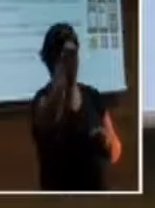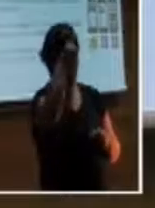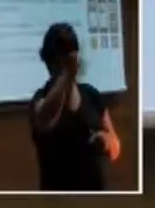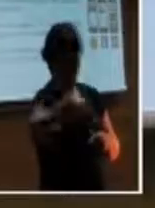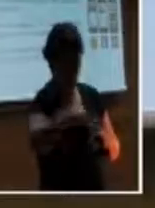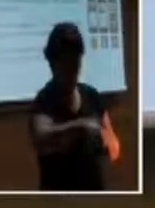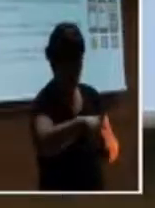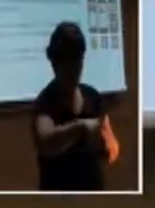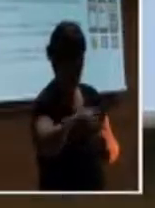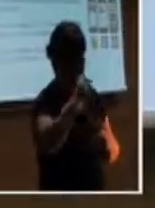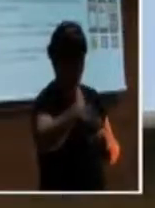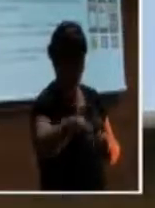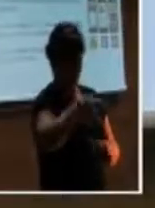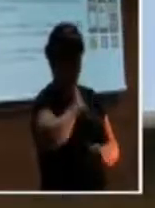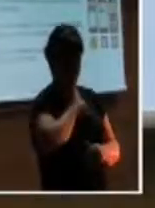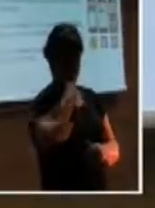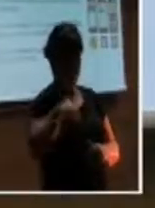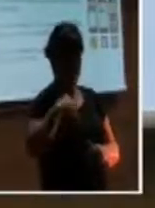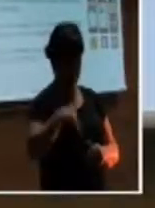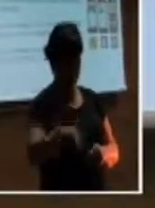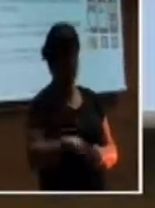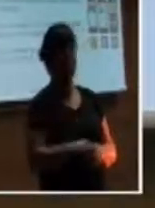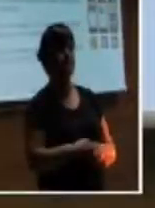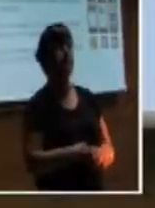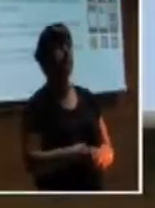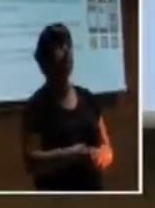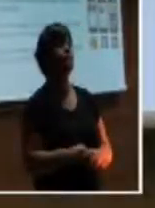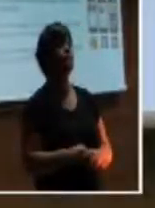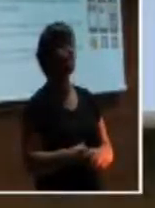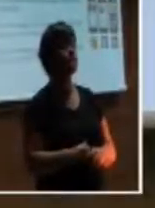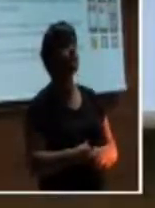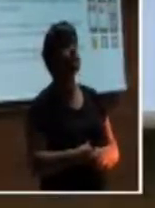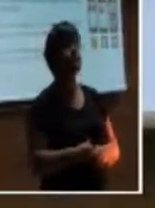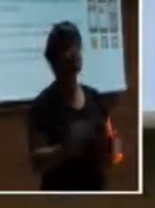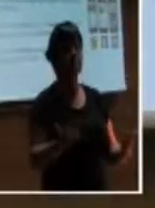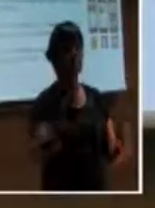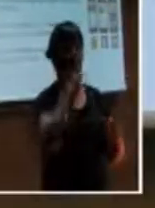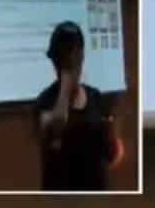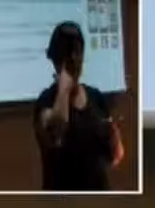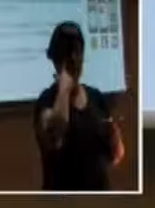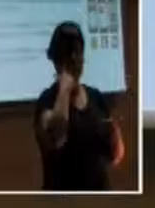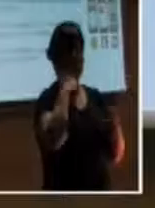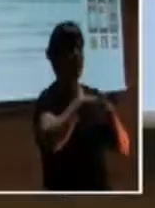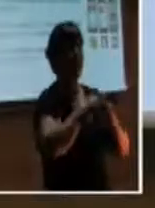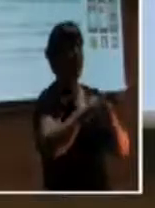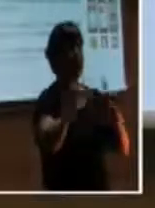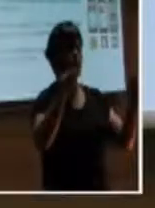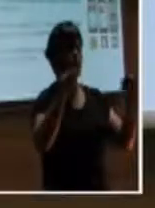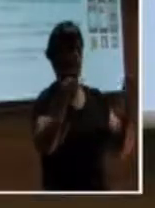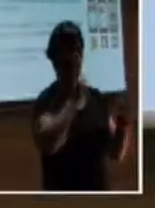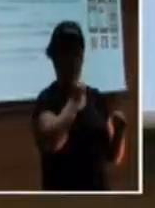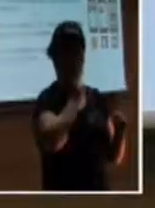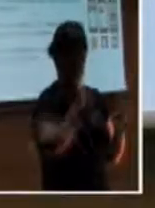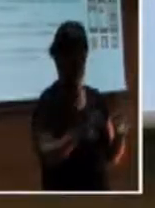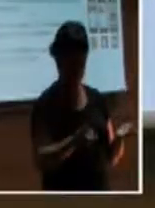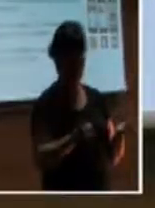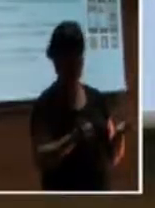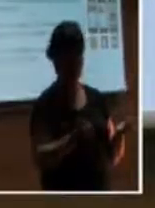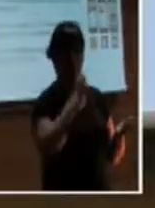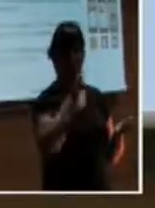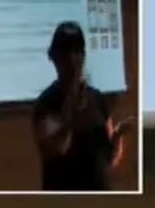Now, let's go to the tools. Training and having proper material for training is, of course, obviously one